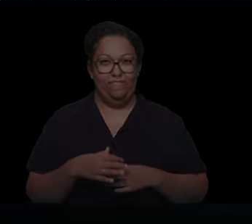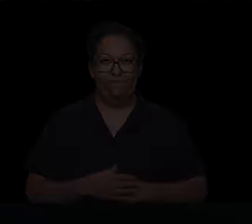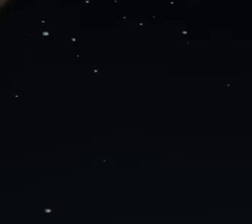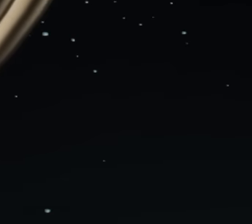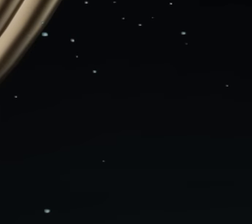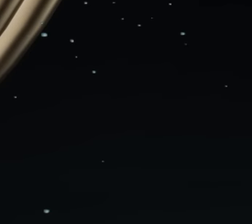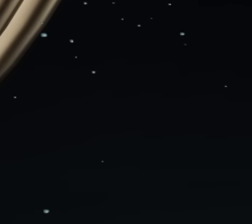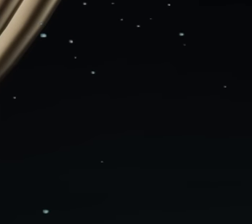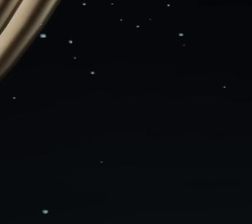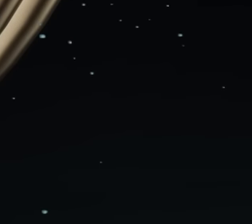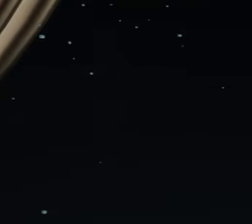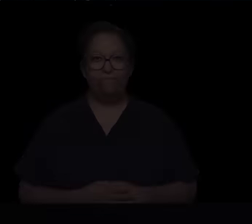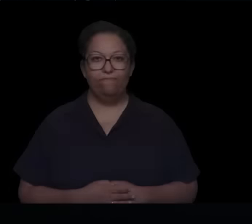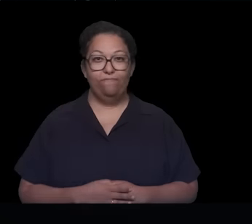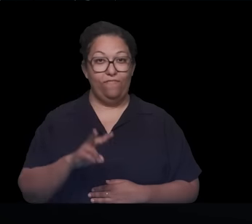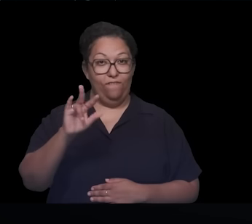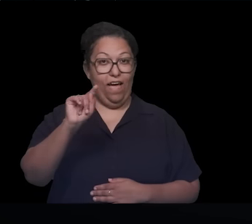description.